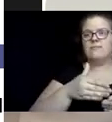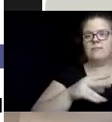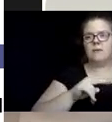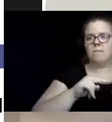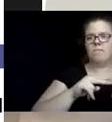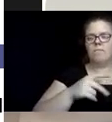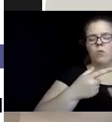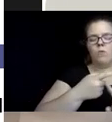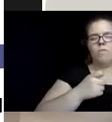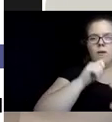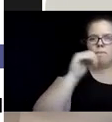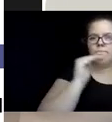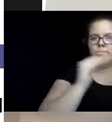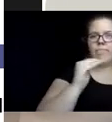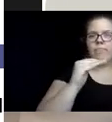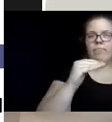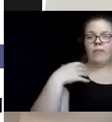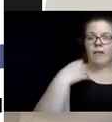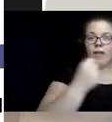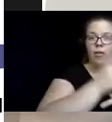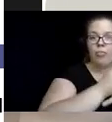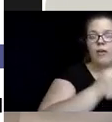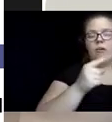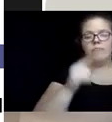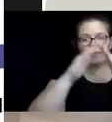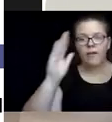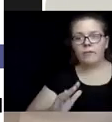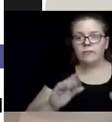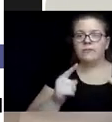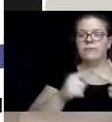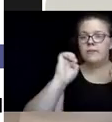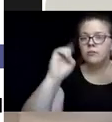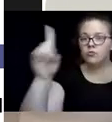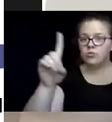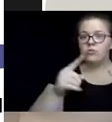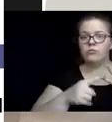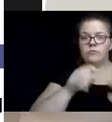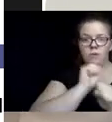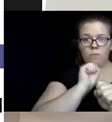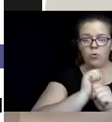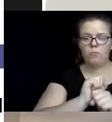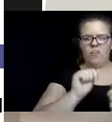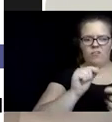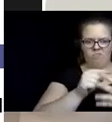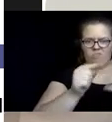healthcare, housing, education, and employment. And all of these things impact